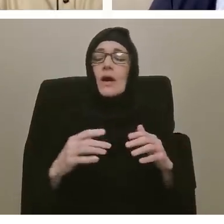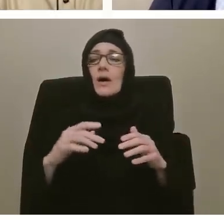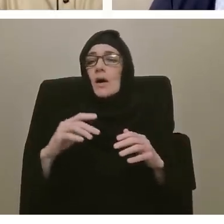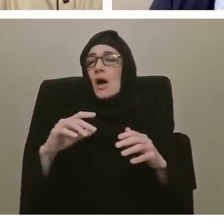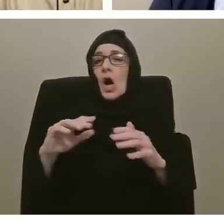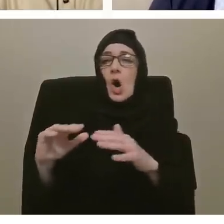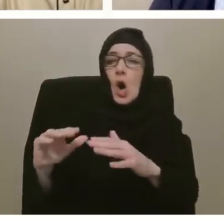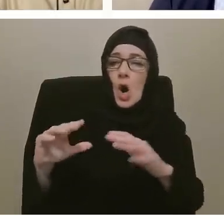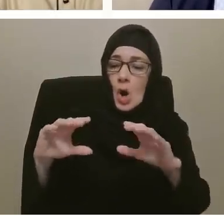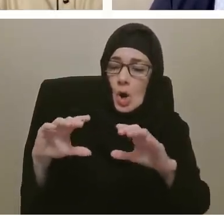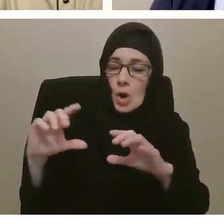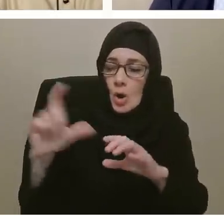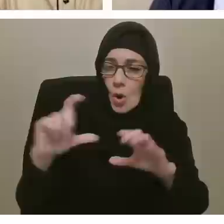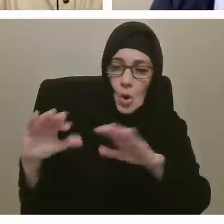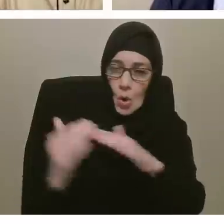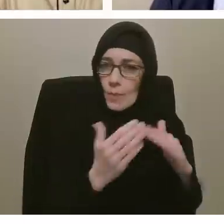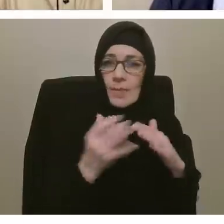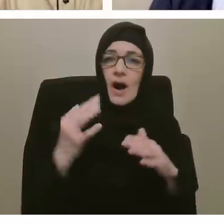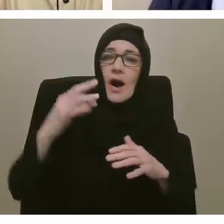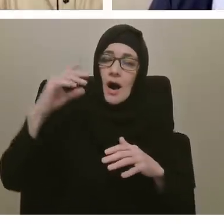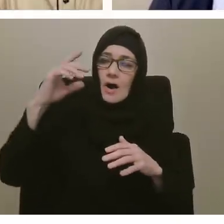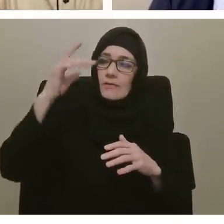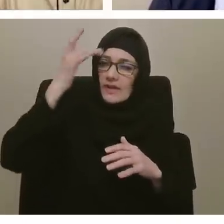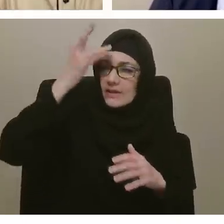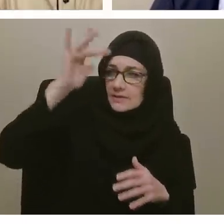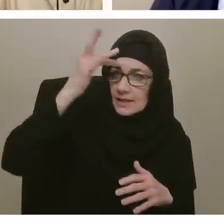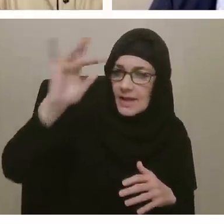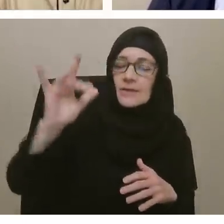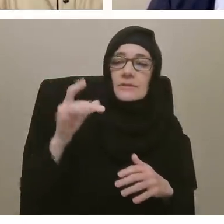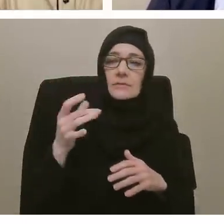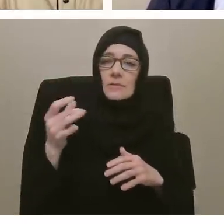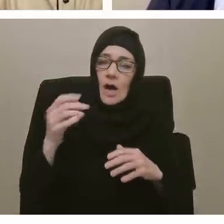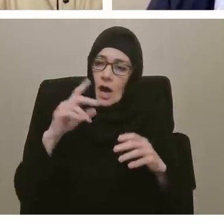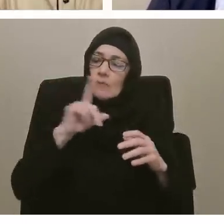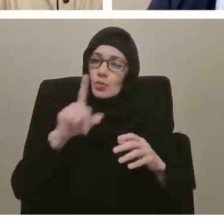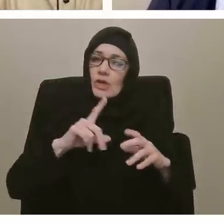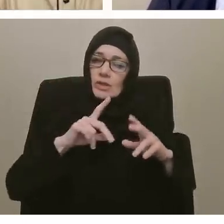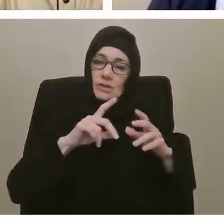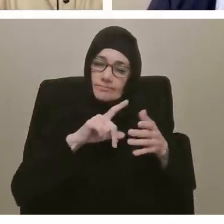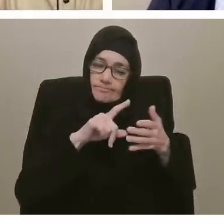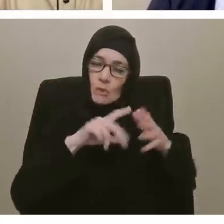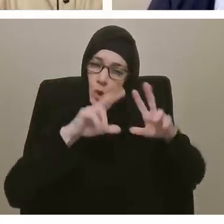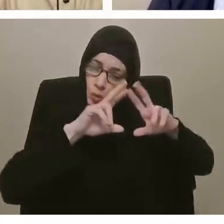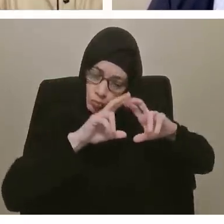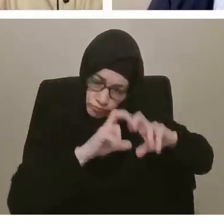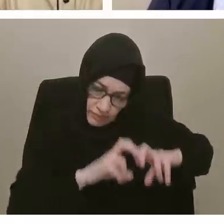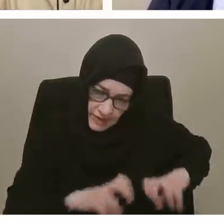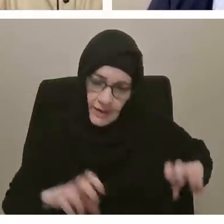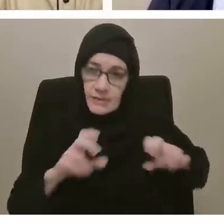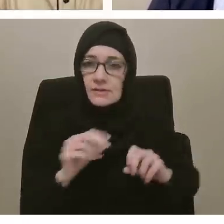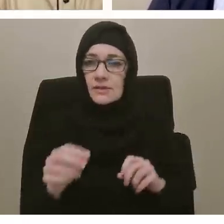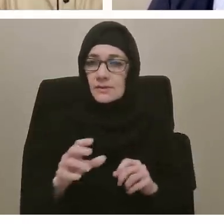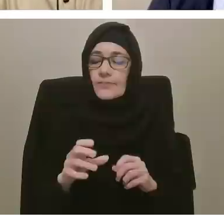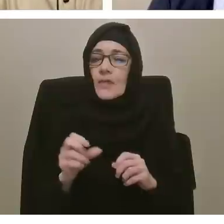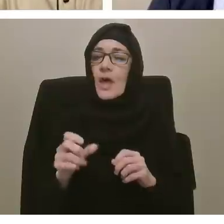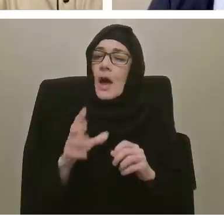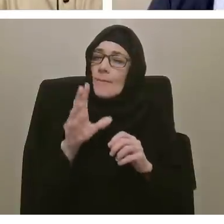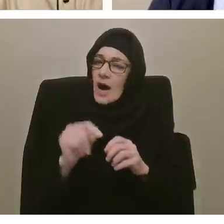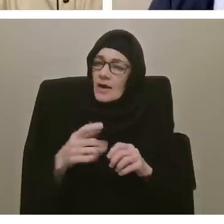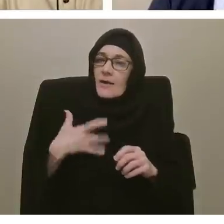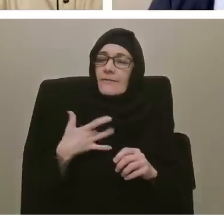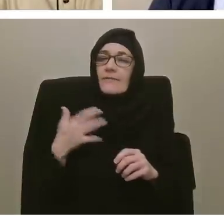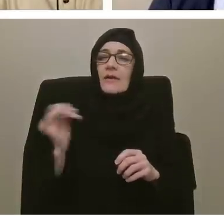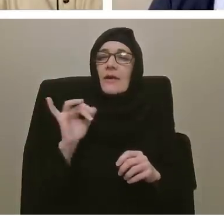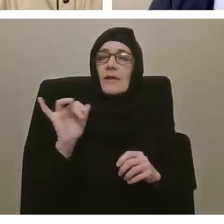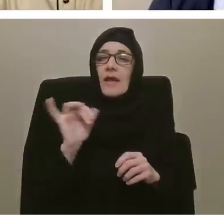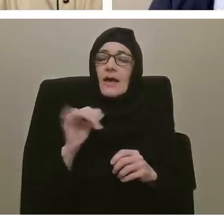know, critical thought and analysis. And inshallah, Ya Rab, that is a quality. But I feel like something is lost on us when we take and